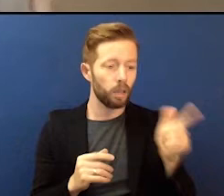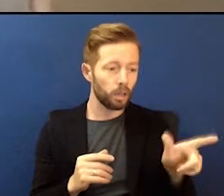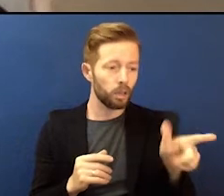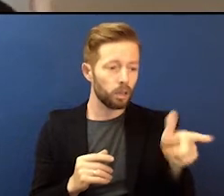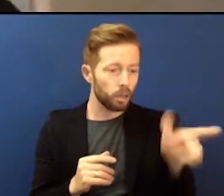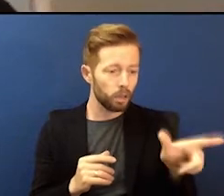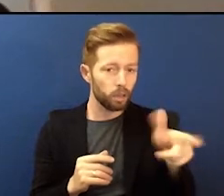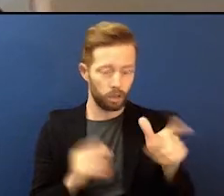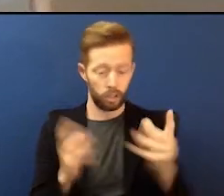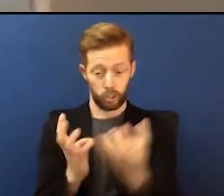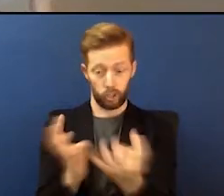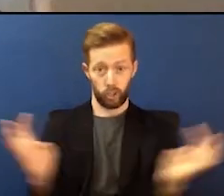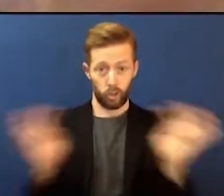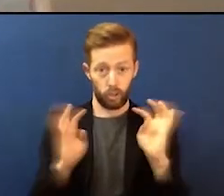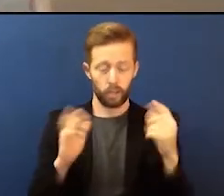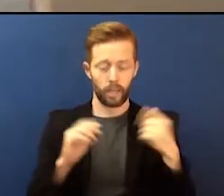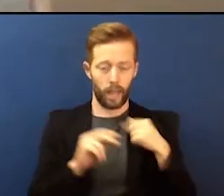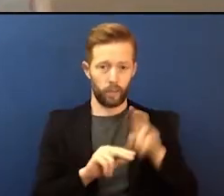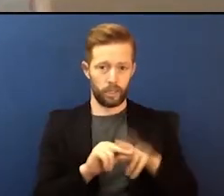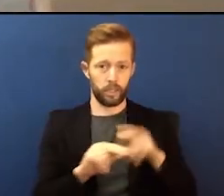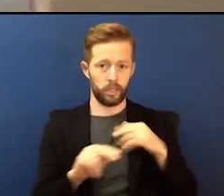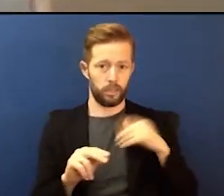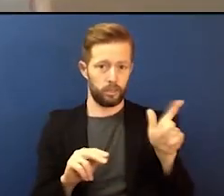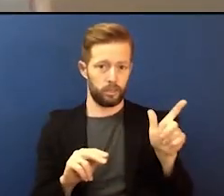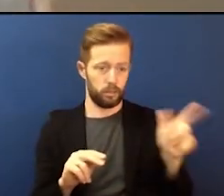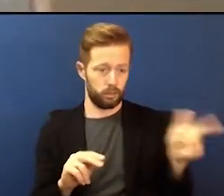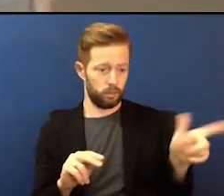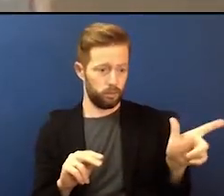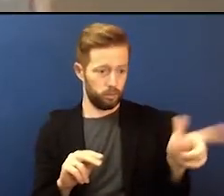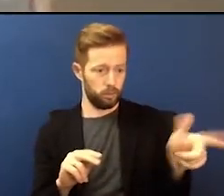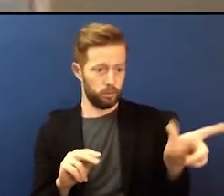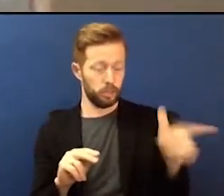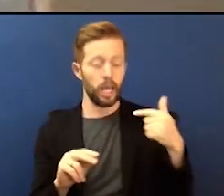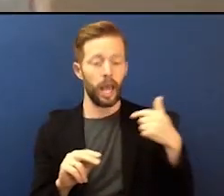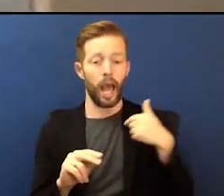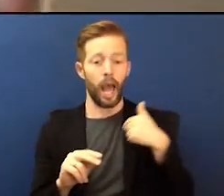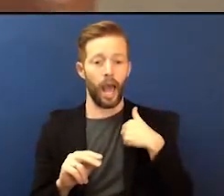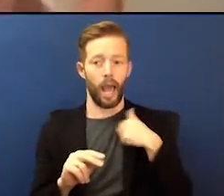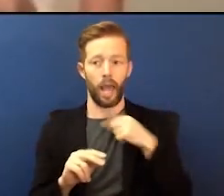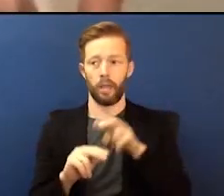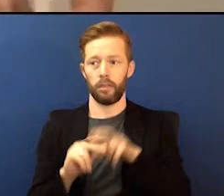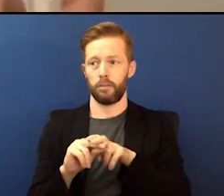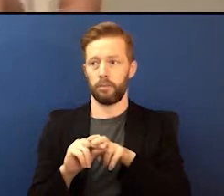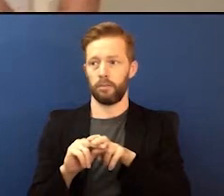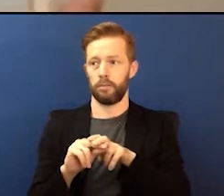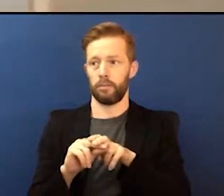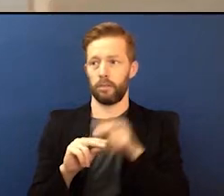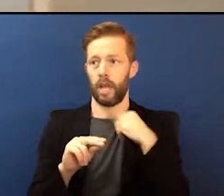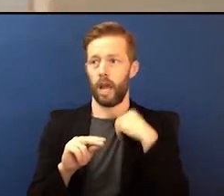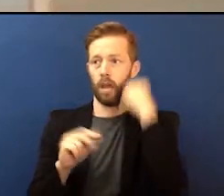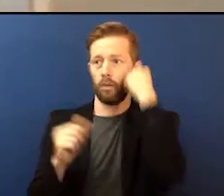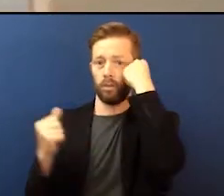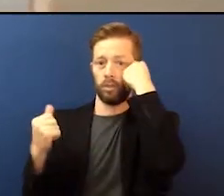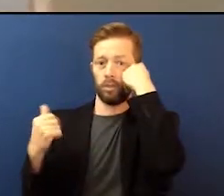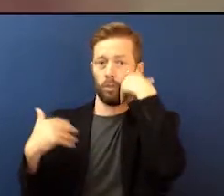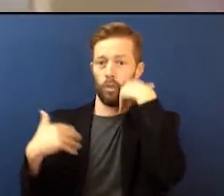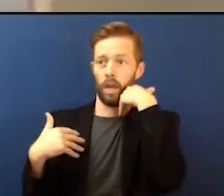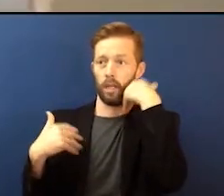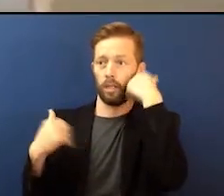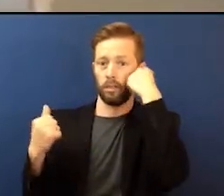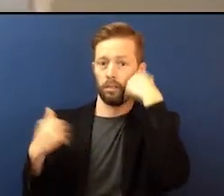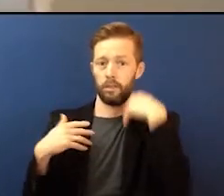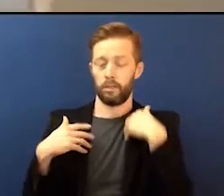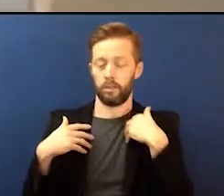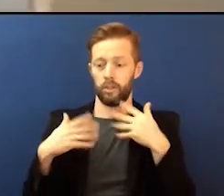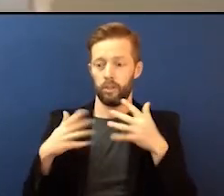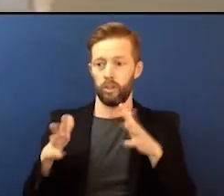child around the circle, and I was sitting in the circle, and I was sweating. And this was a classroom